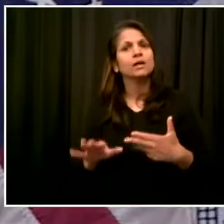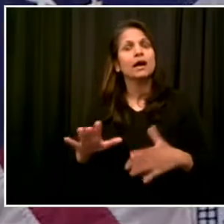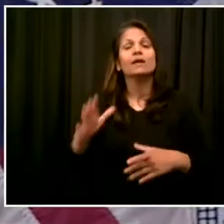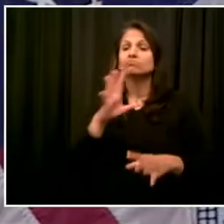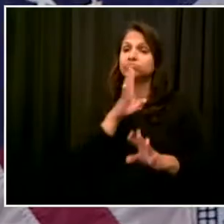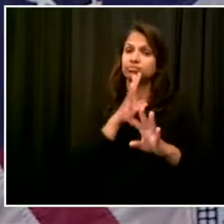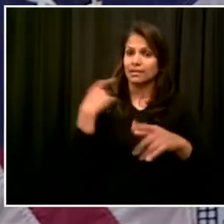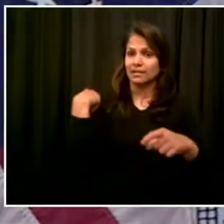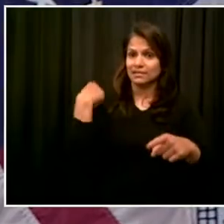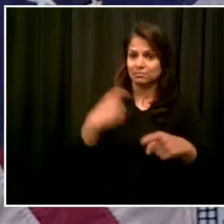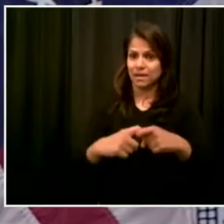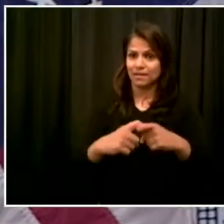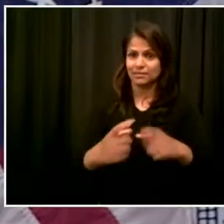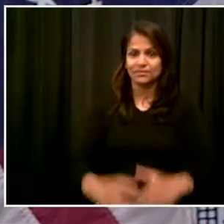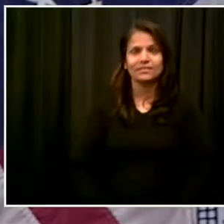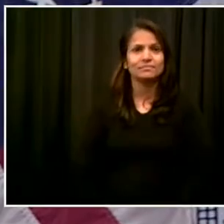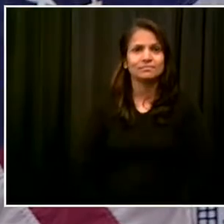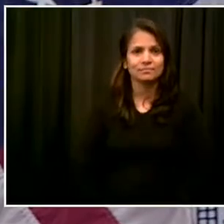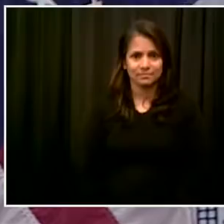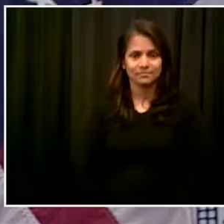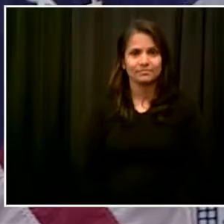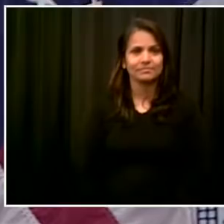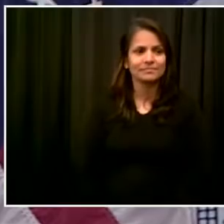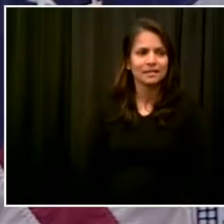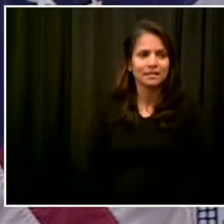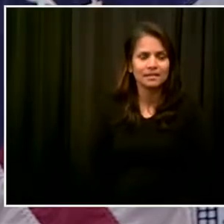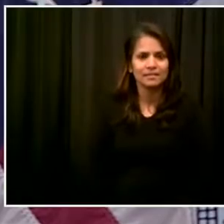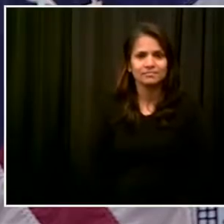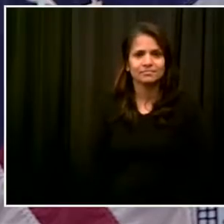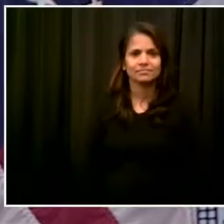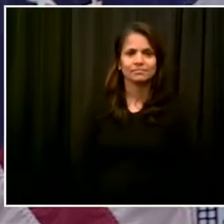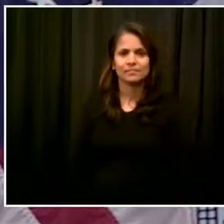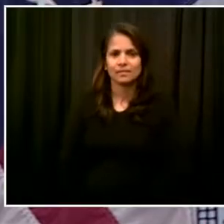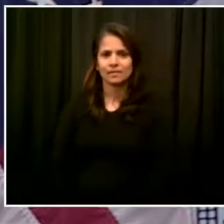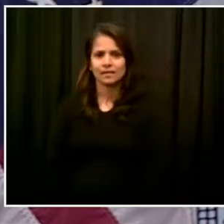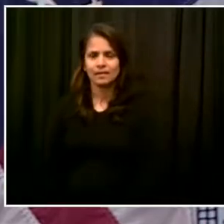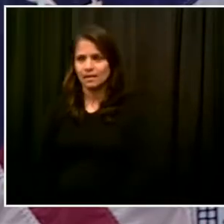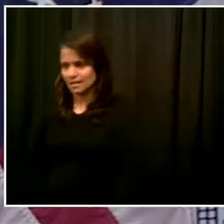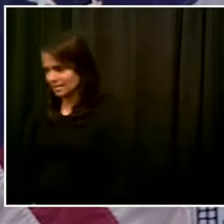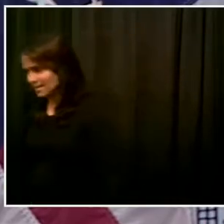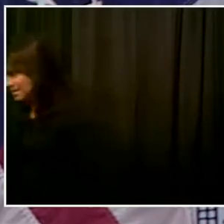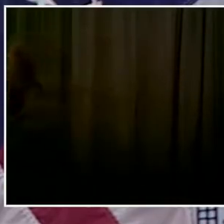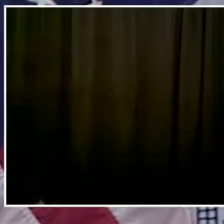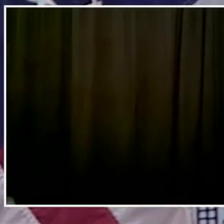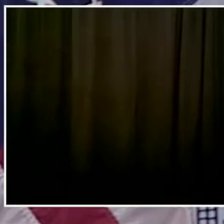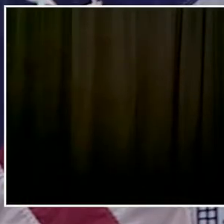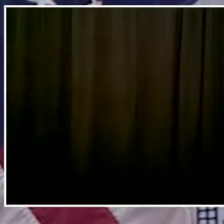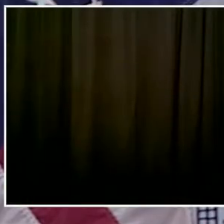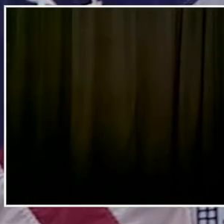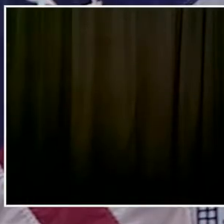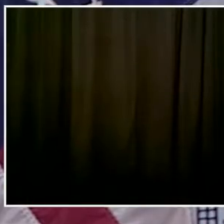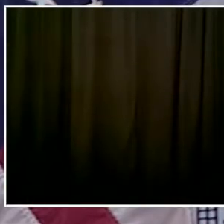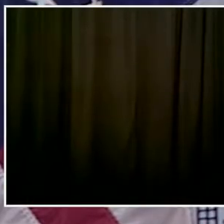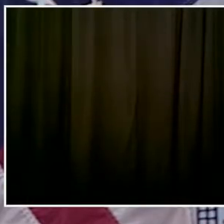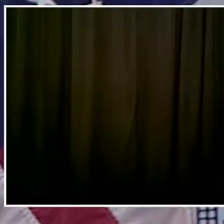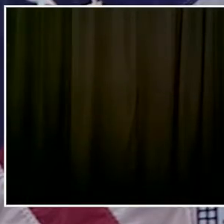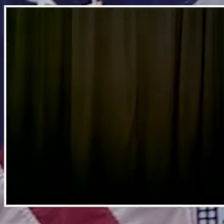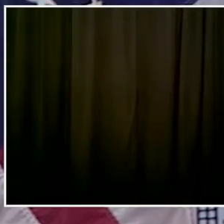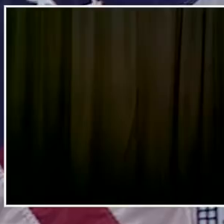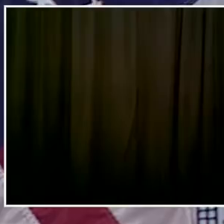Este verano será como ningún otro en la historia de nuestra ciudad. Pero vamos